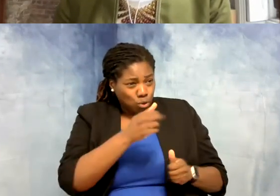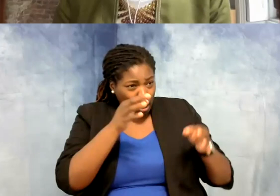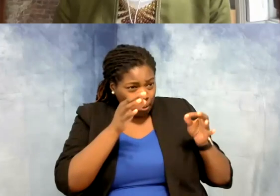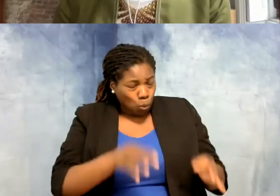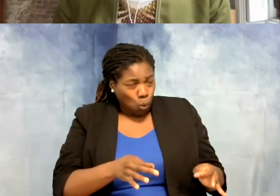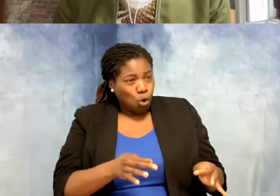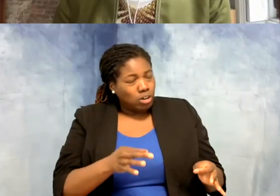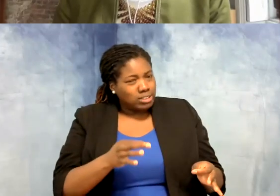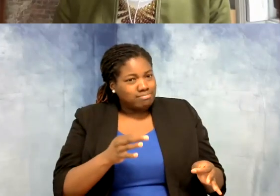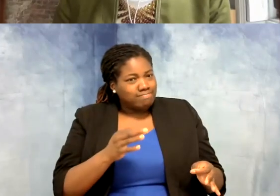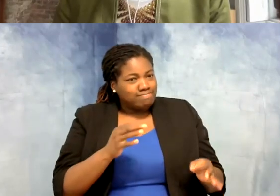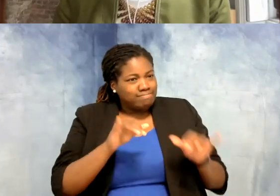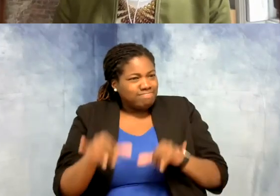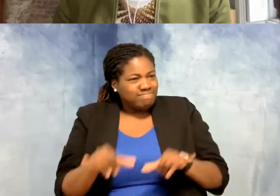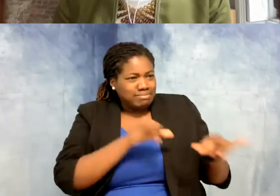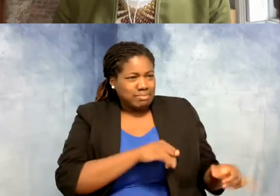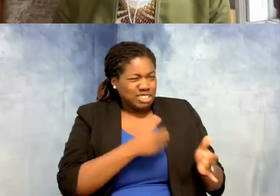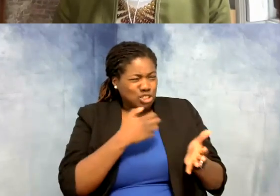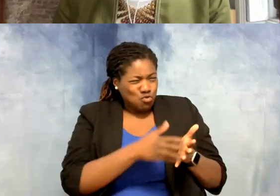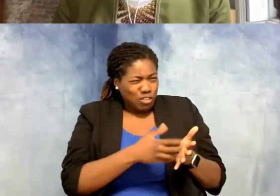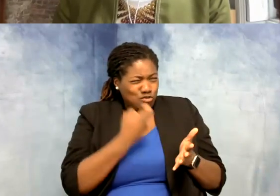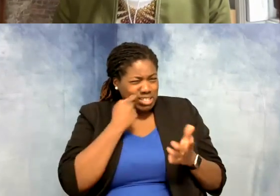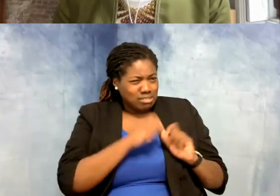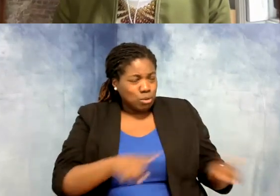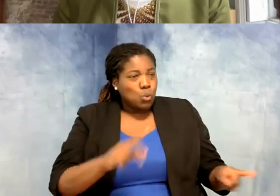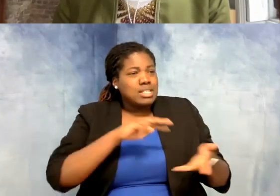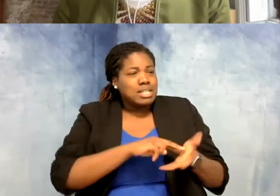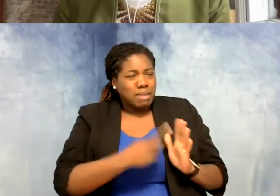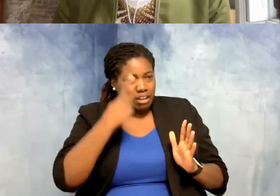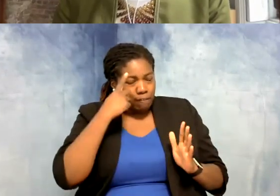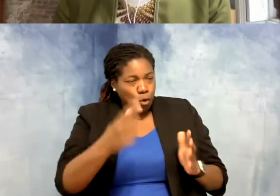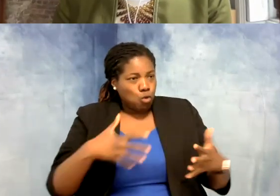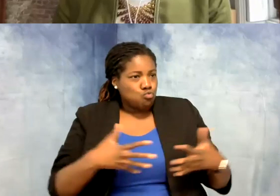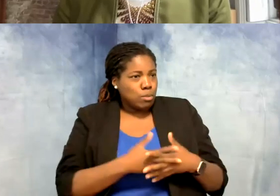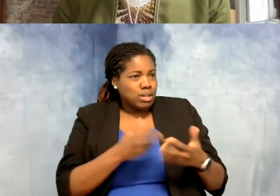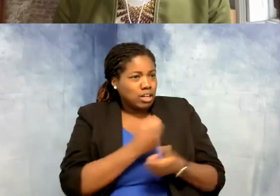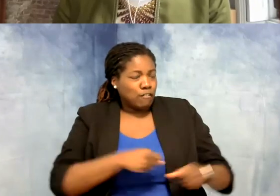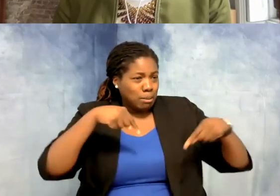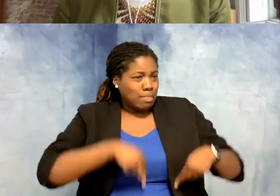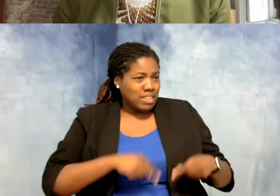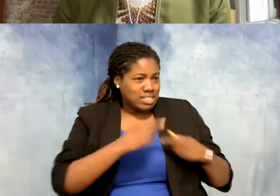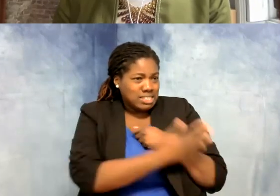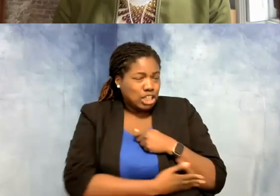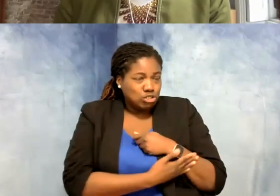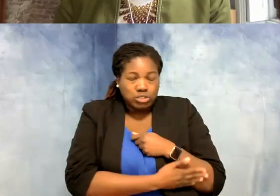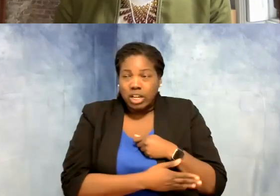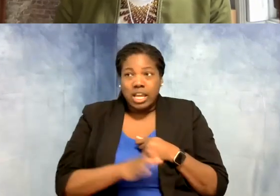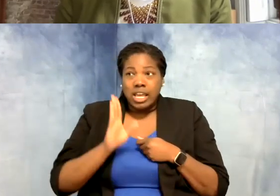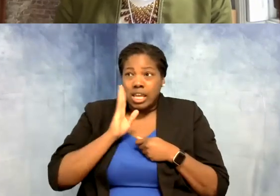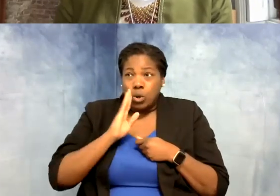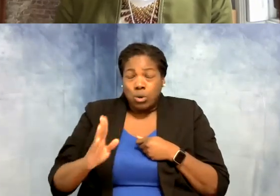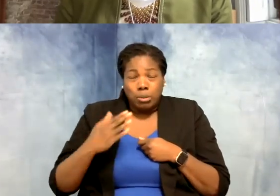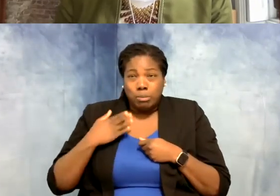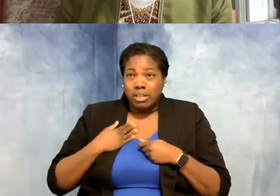like the draft we've now seen, what does that mean for reproductive freedom across this country? It will be devastating. If the Supreme Court